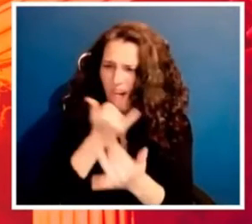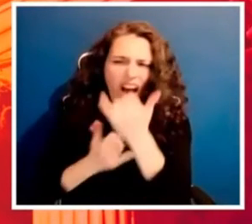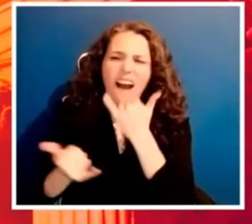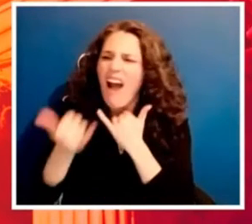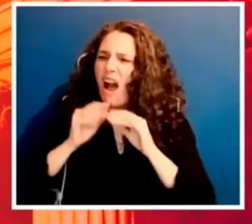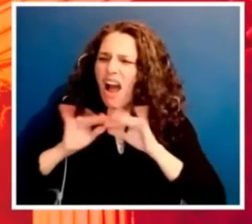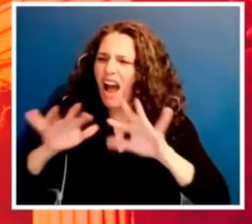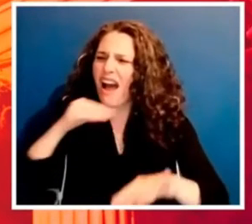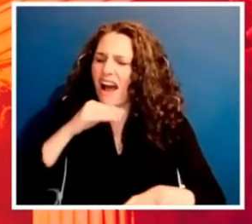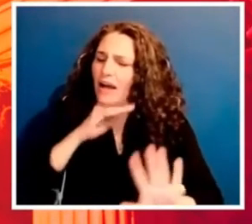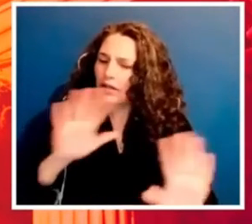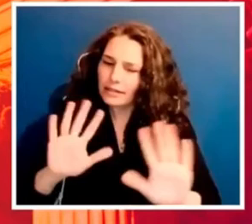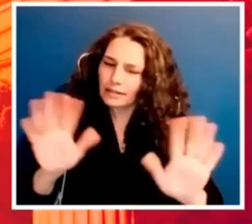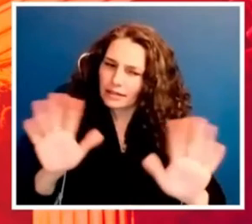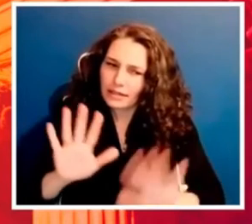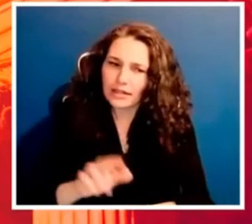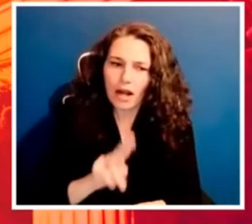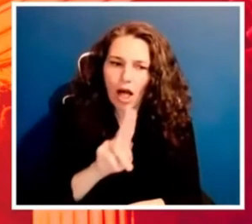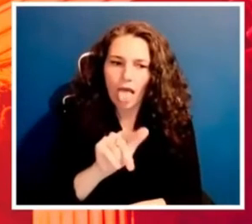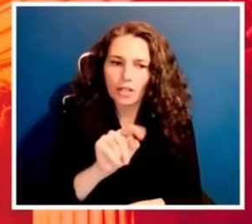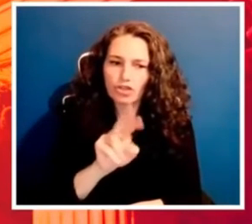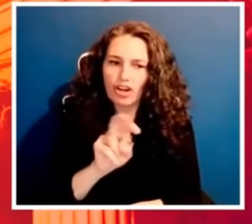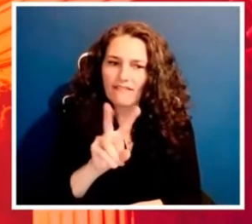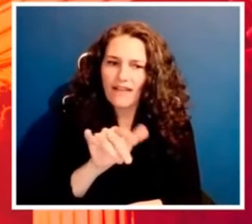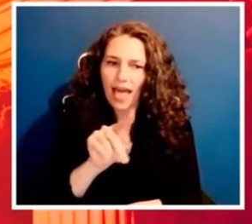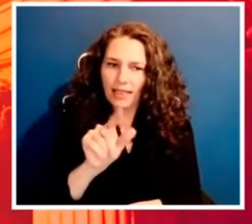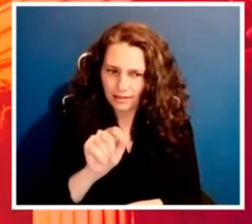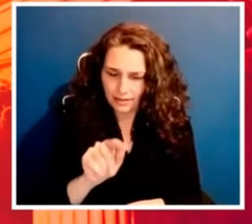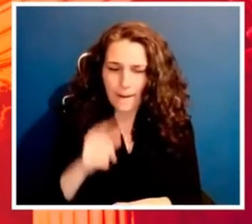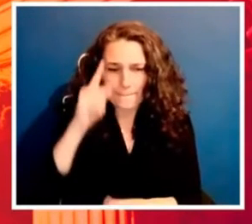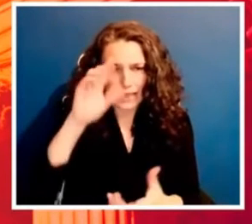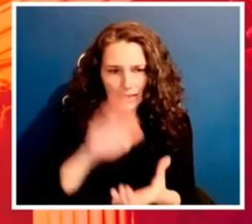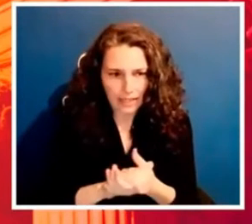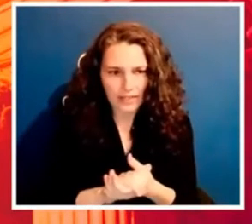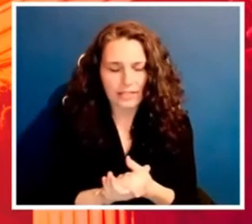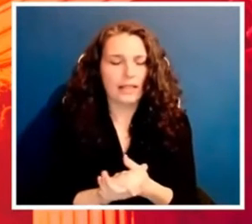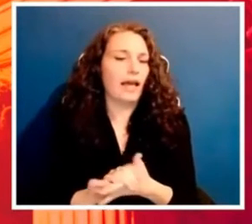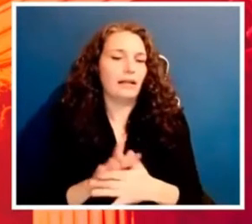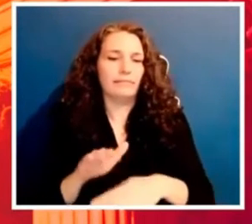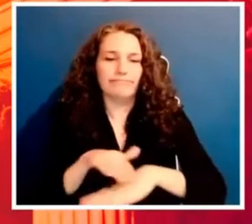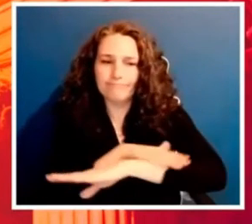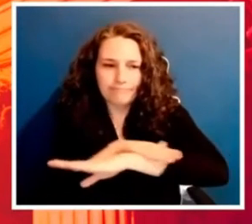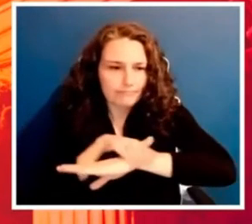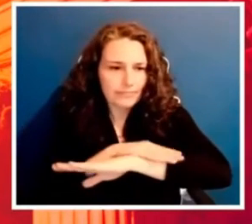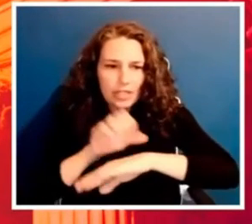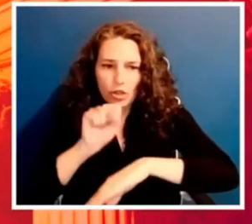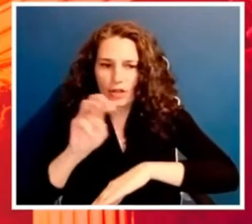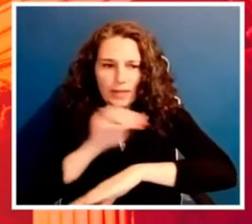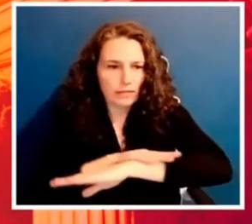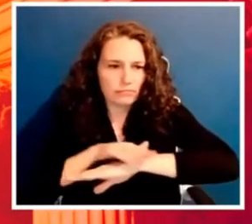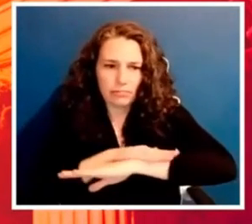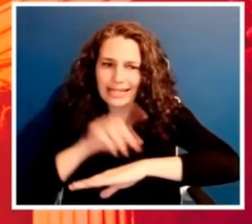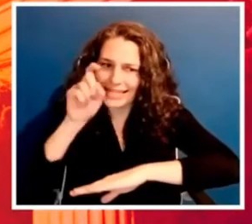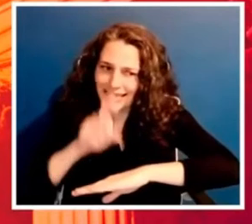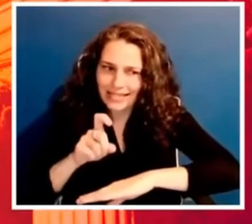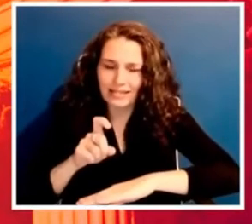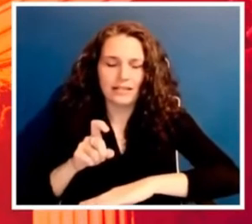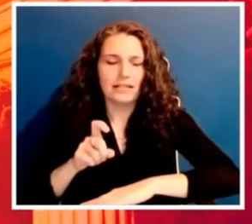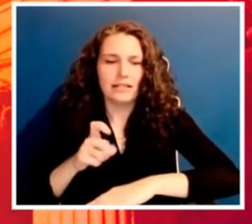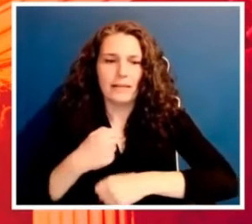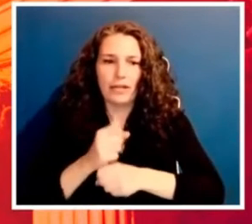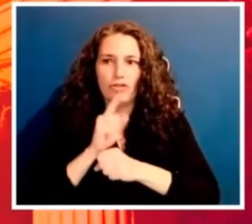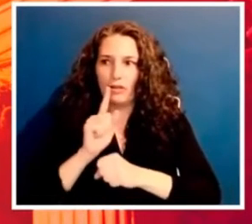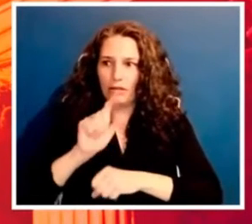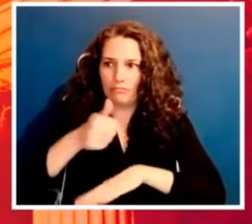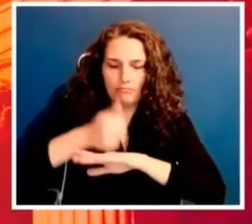social media platforms and legislators must create systematic policies for stopping the spread of disinformation.